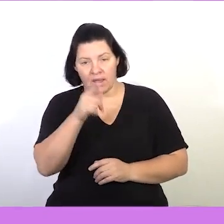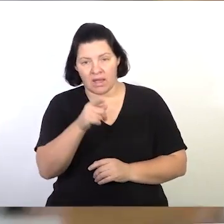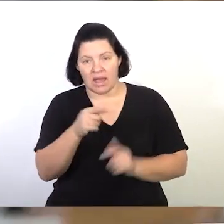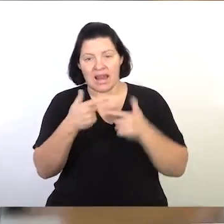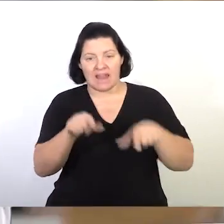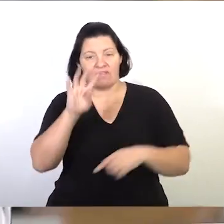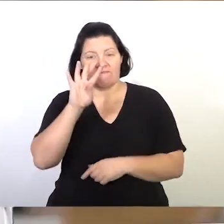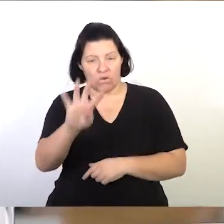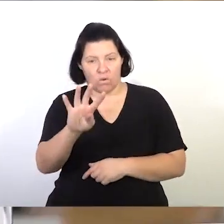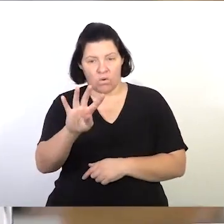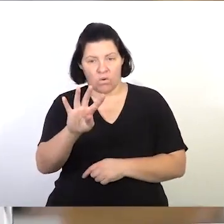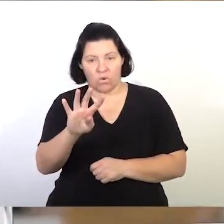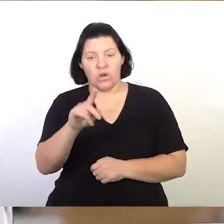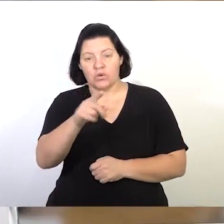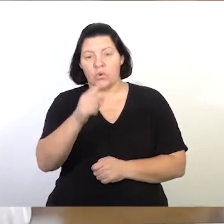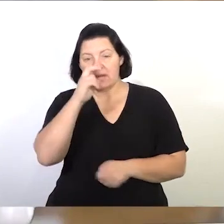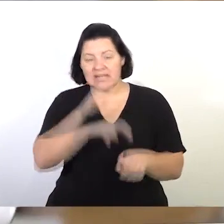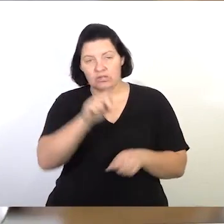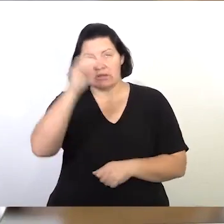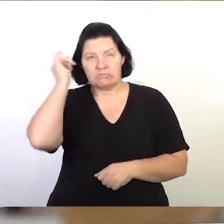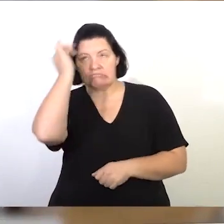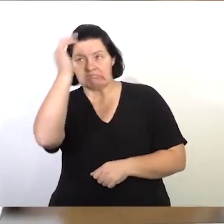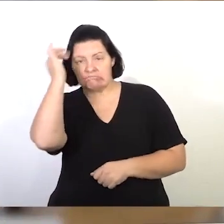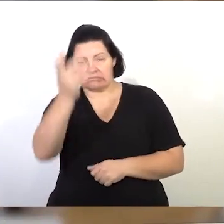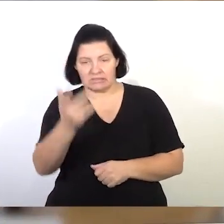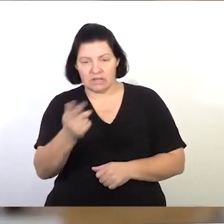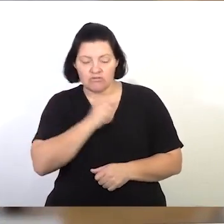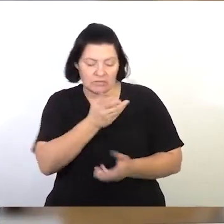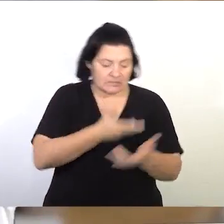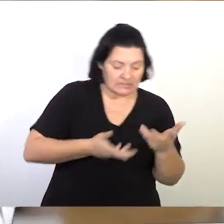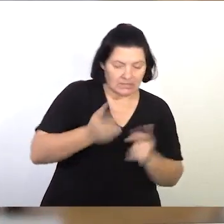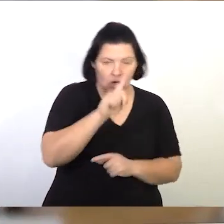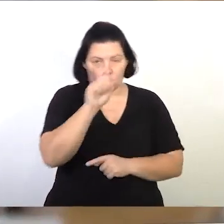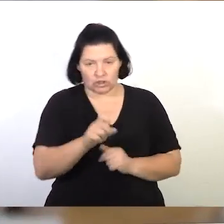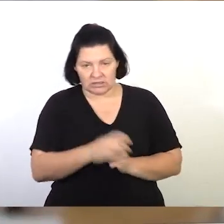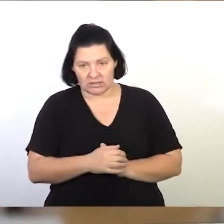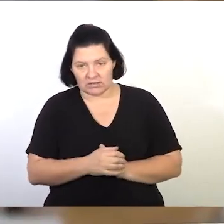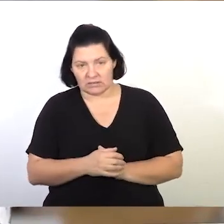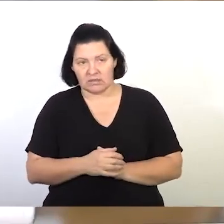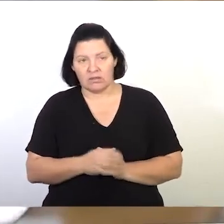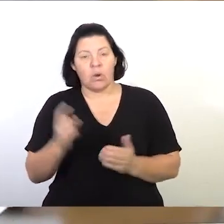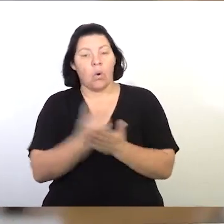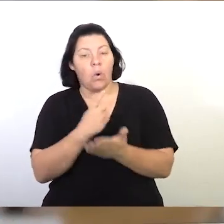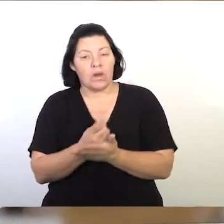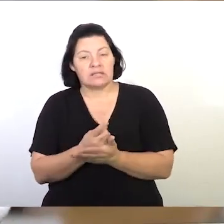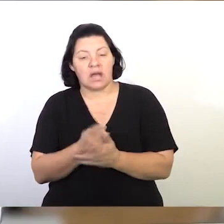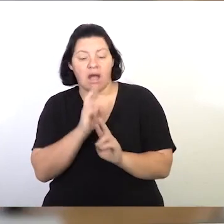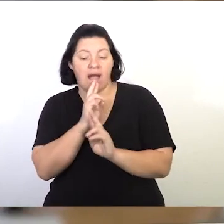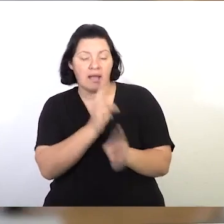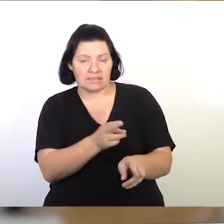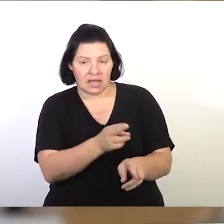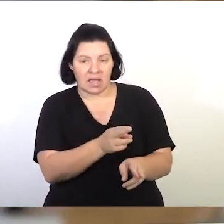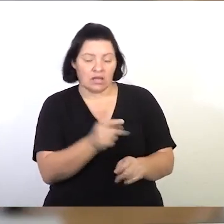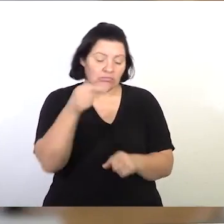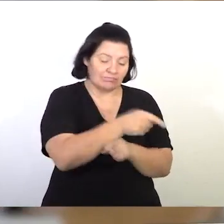guys, remember this is a level 4 type of question. It needs your thinking, all right, your engagement with the question. And always relate